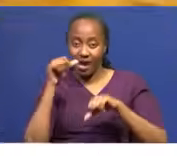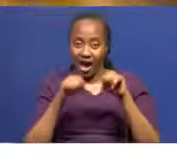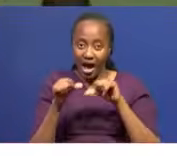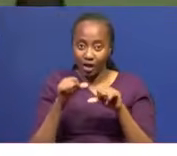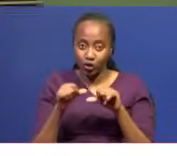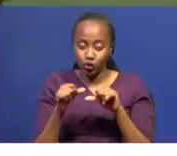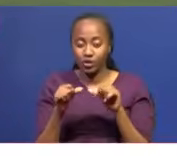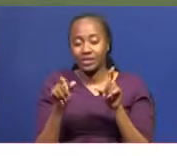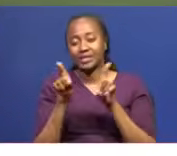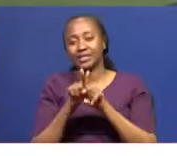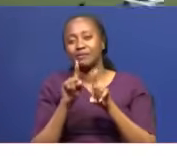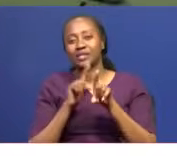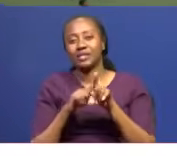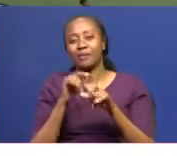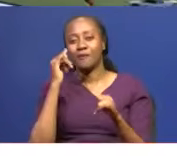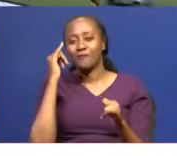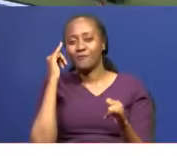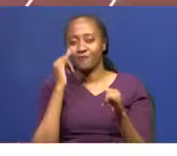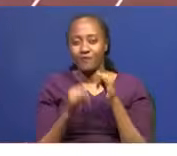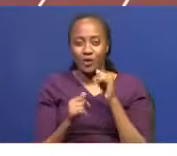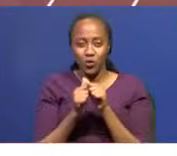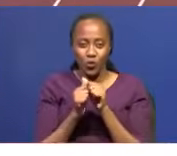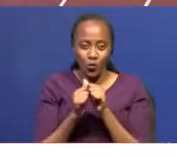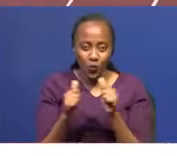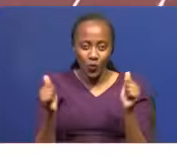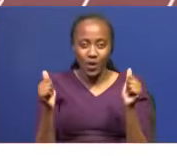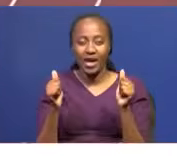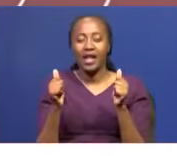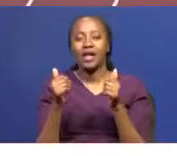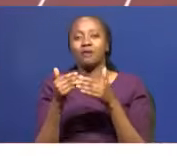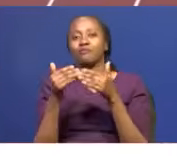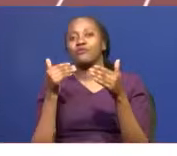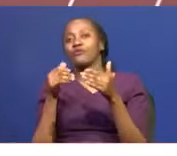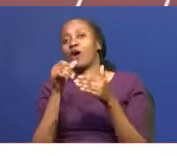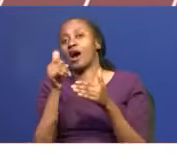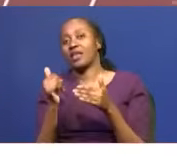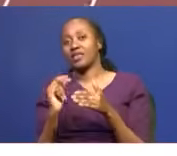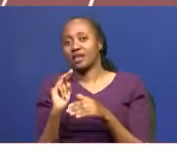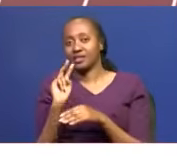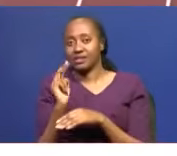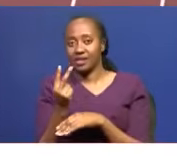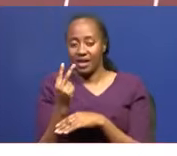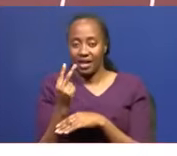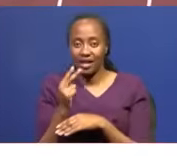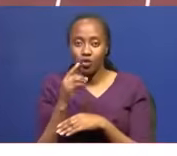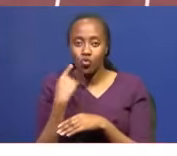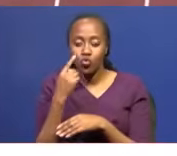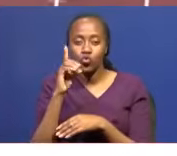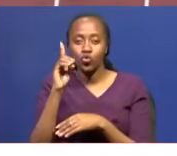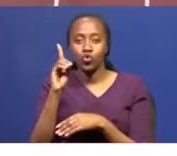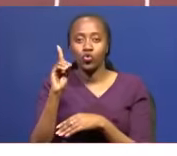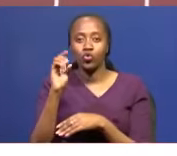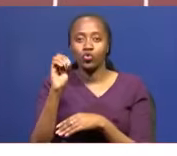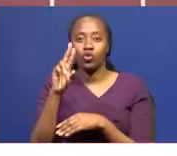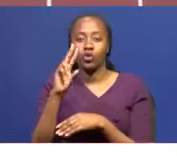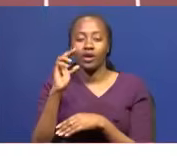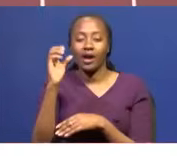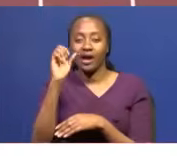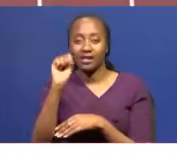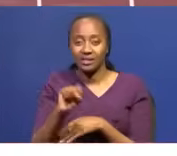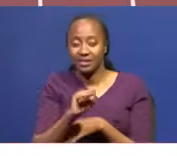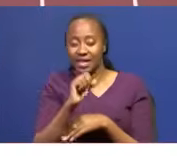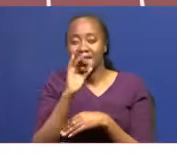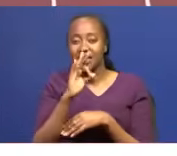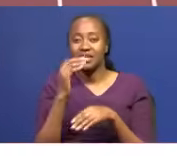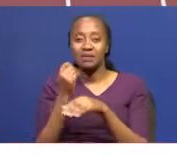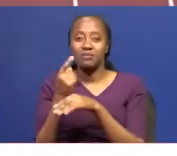tally, finishing well clear ahead of her compatriot Dorcas Ewoi, who ran a personal best time of 3 minutes